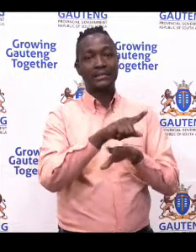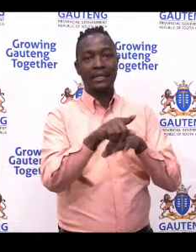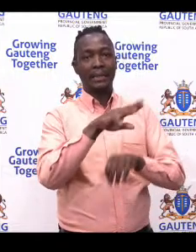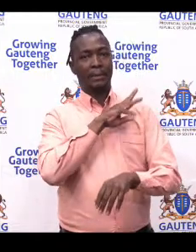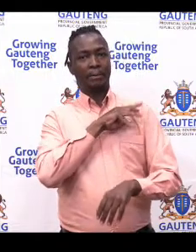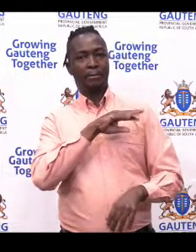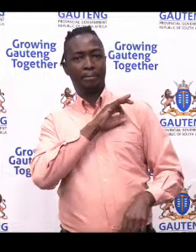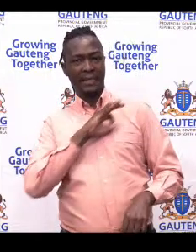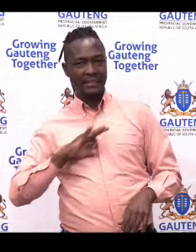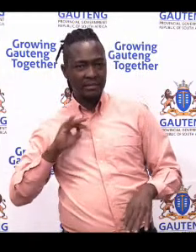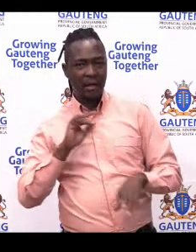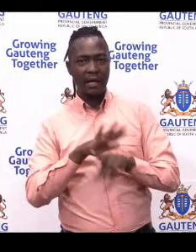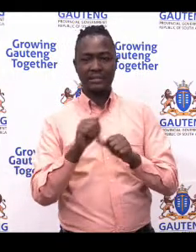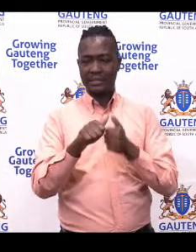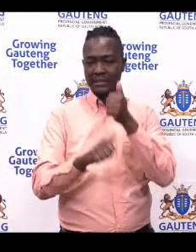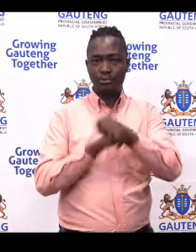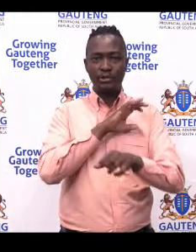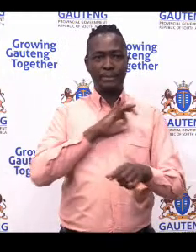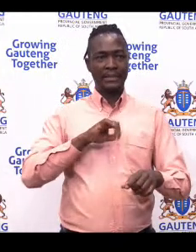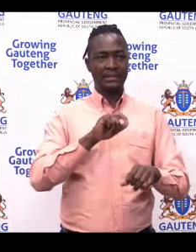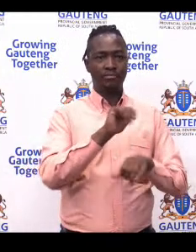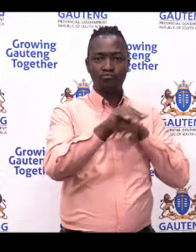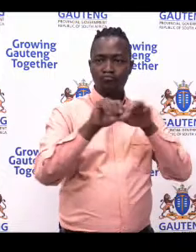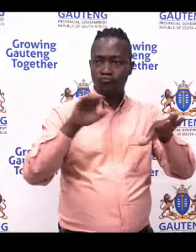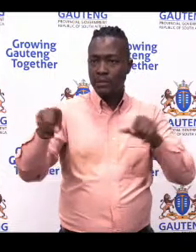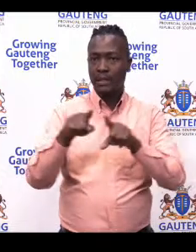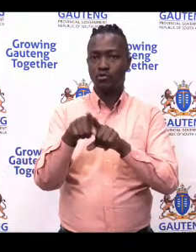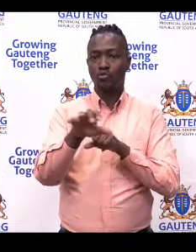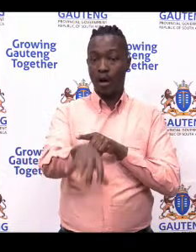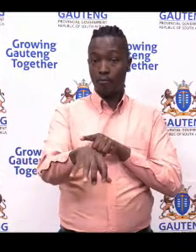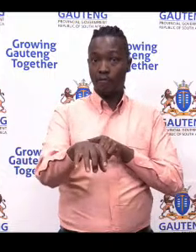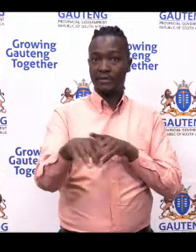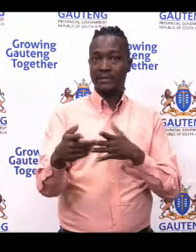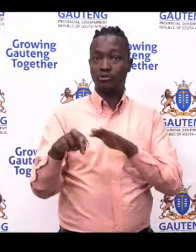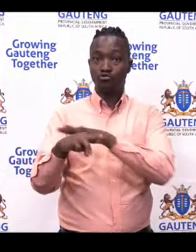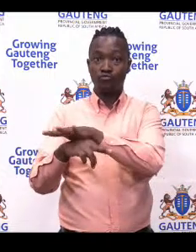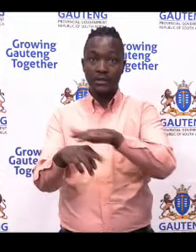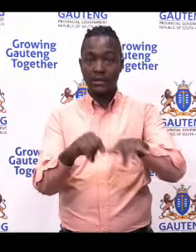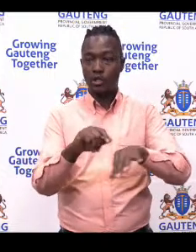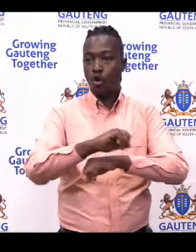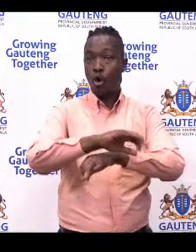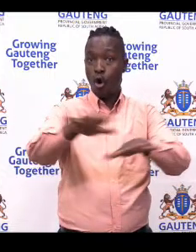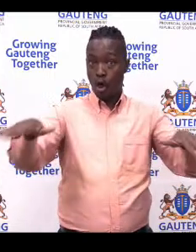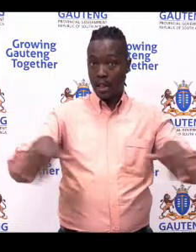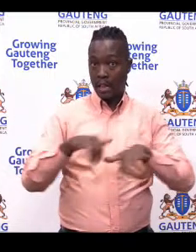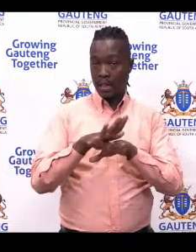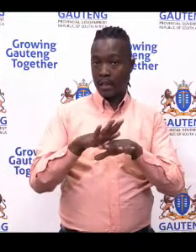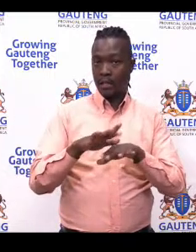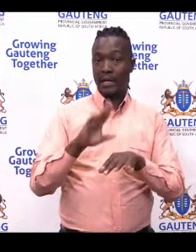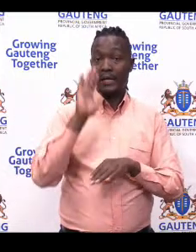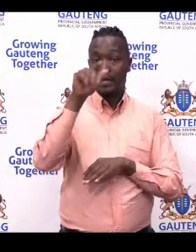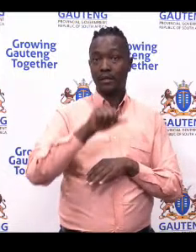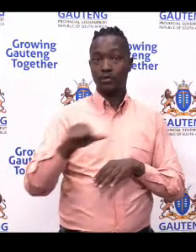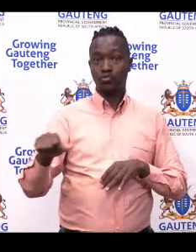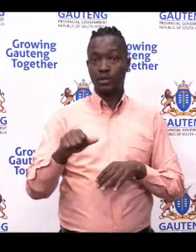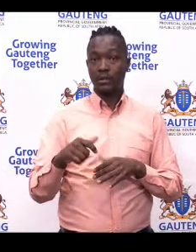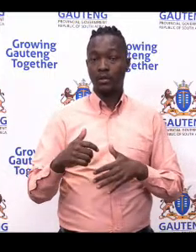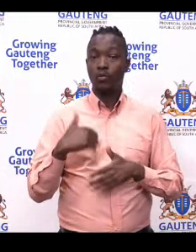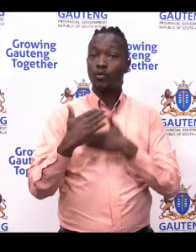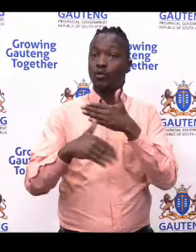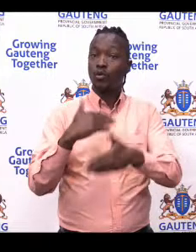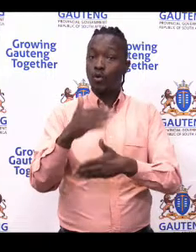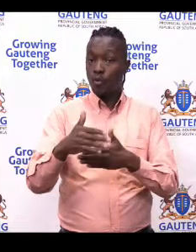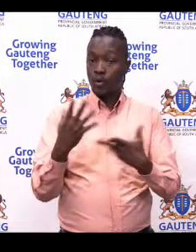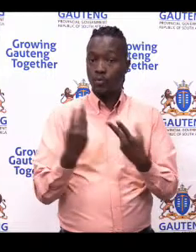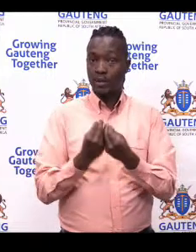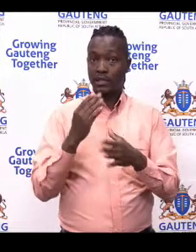ministers and deputy ministers into our provinces and all the provinces. And next week, when we go on to this work,